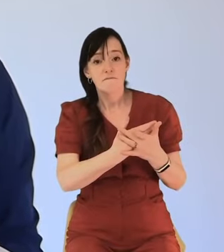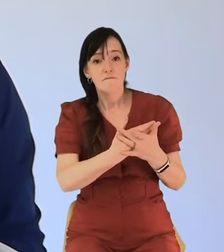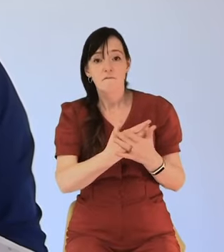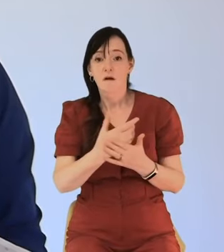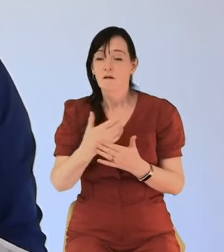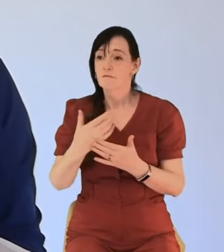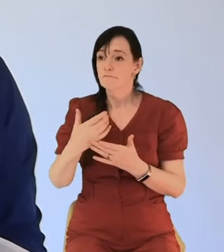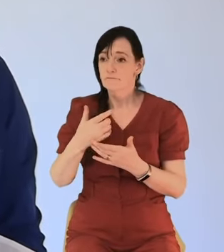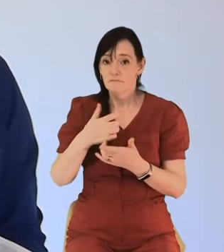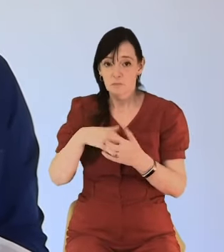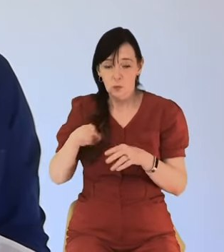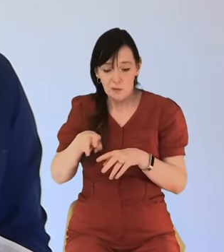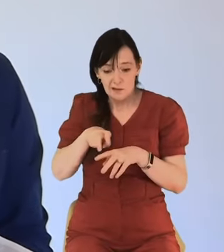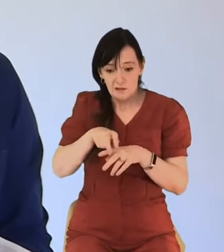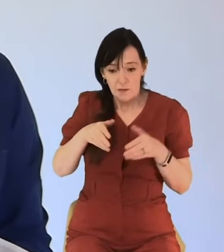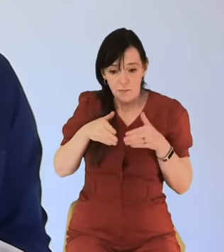Big sea.